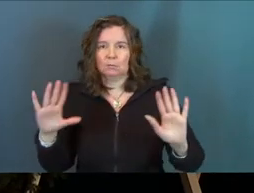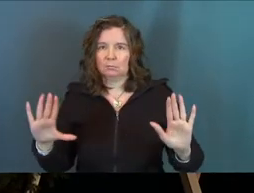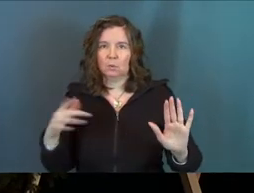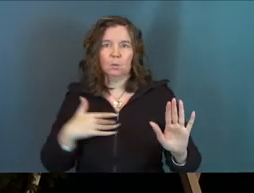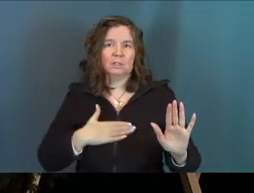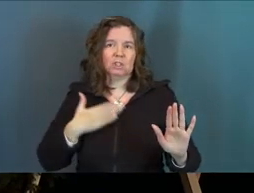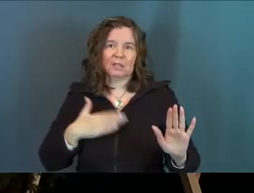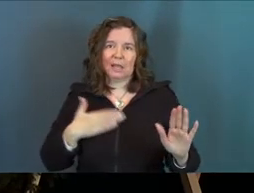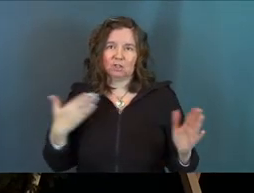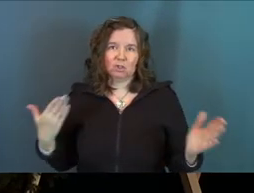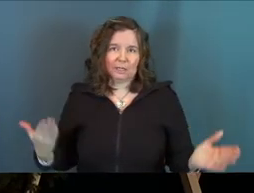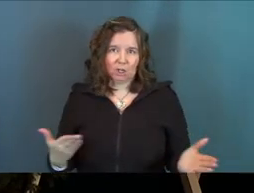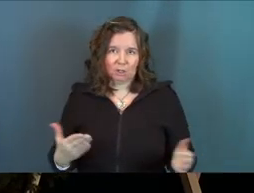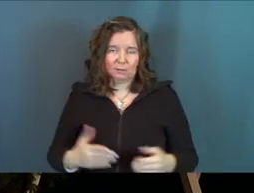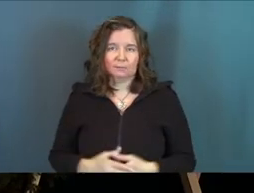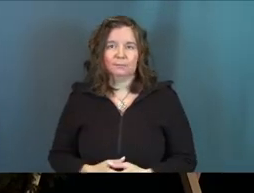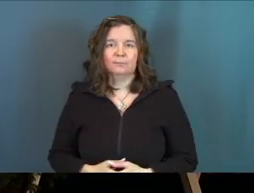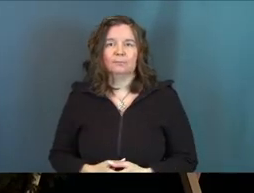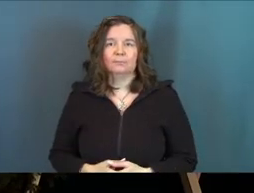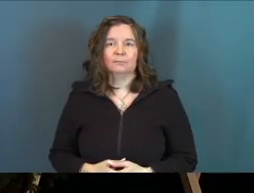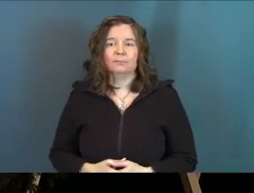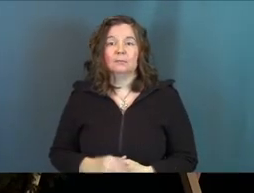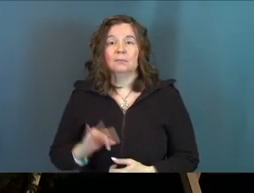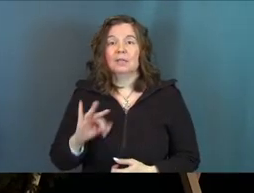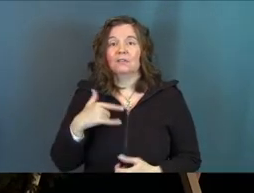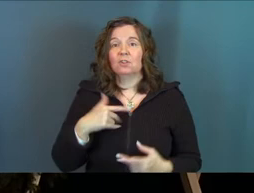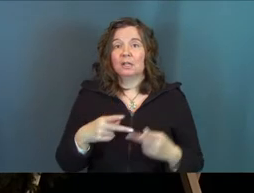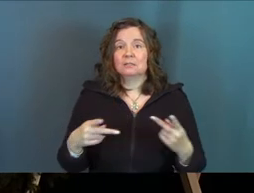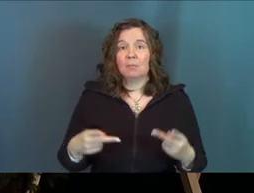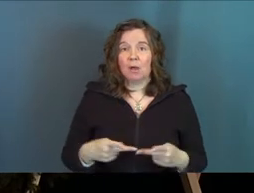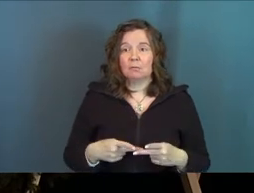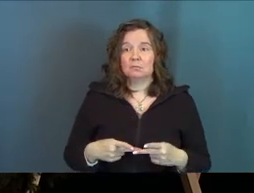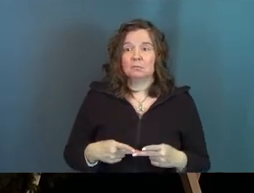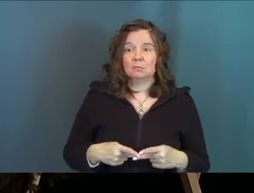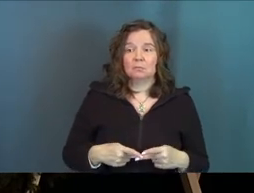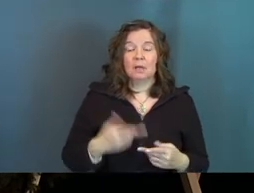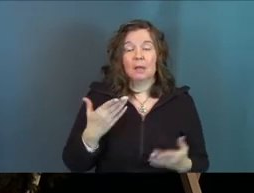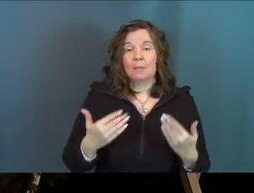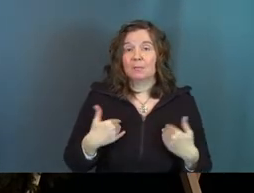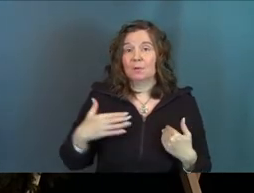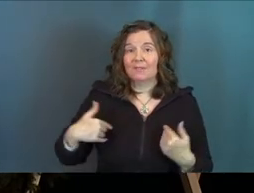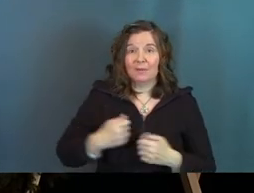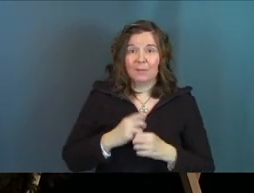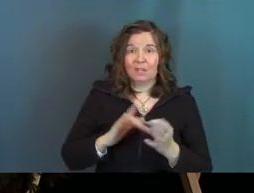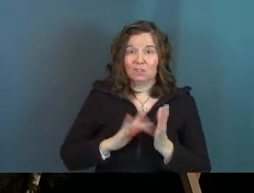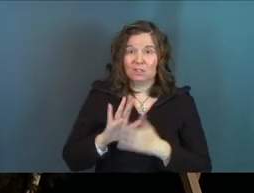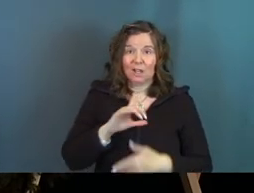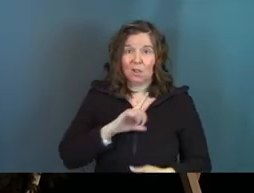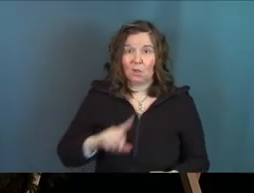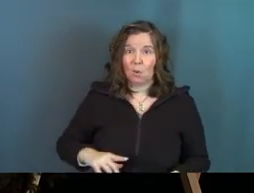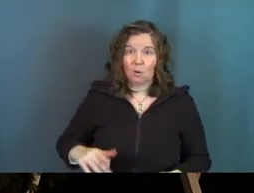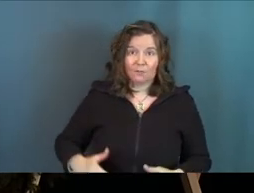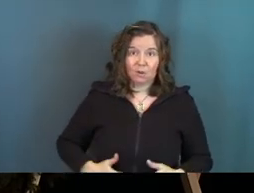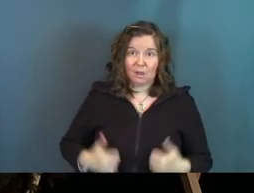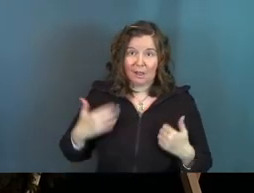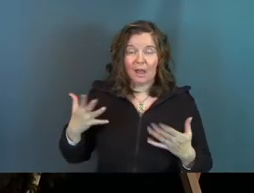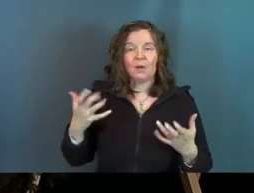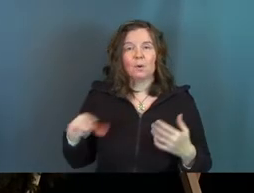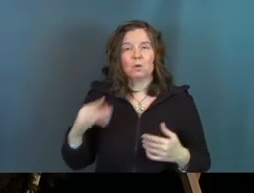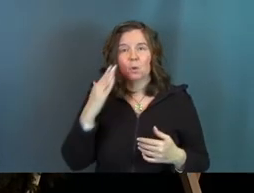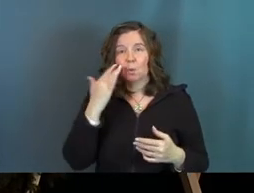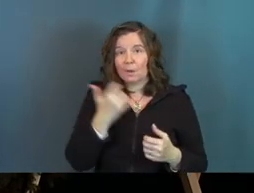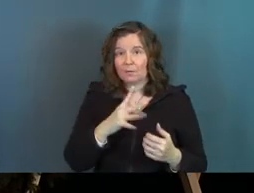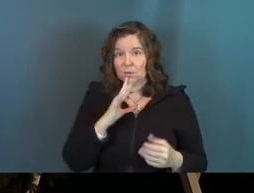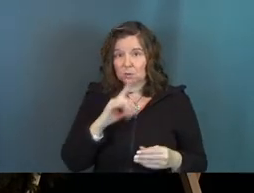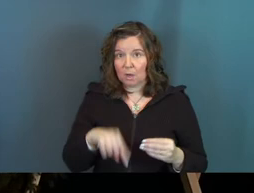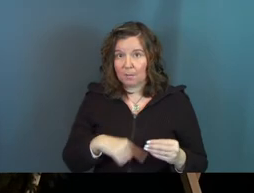Again, we're just glad you're here. But if you're in that spot, and maybe you haven't made Jesus Lord of your life, I want you to know that